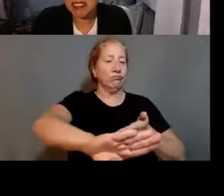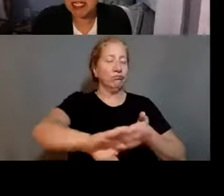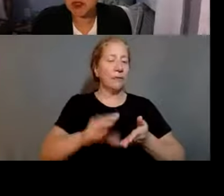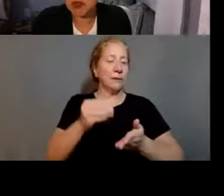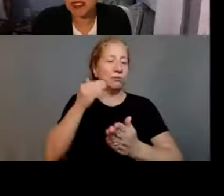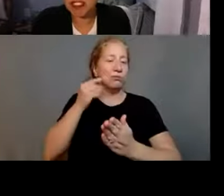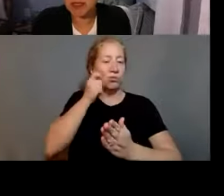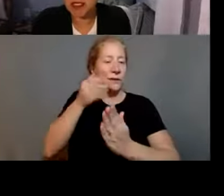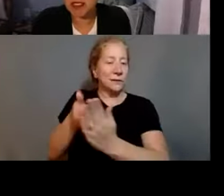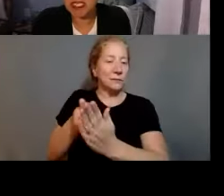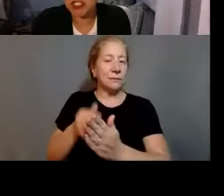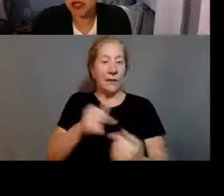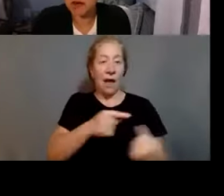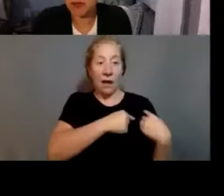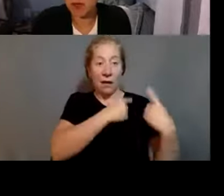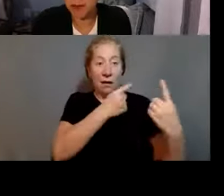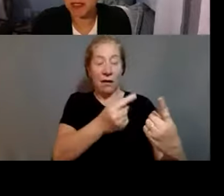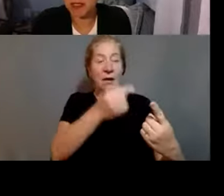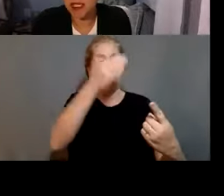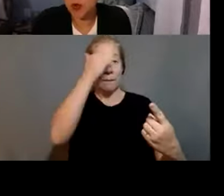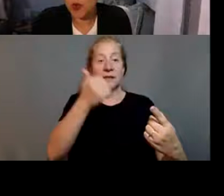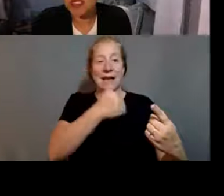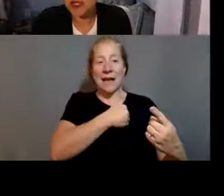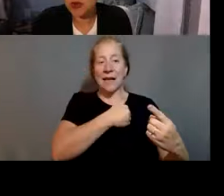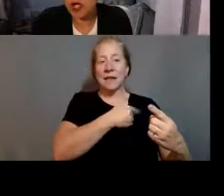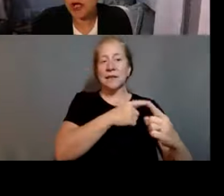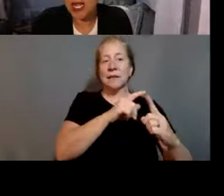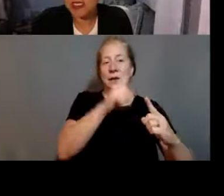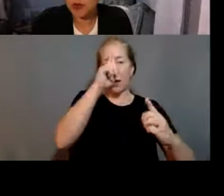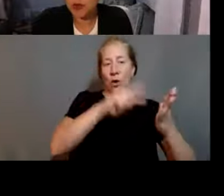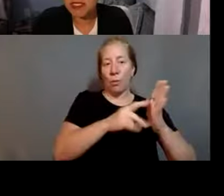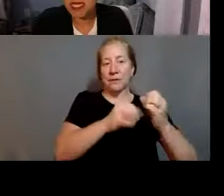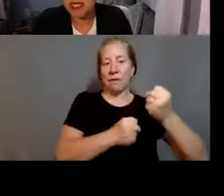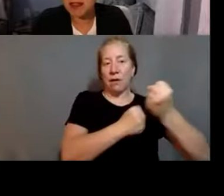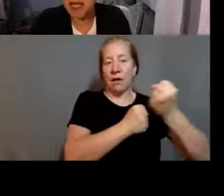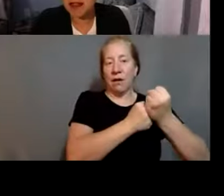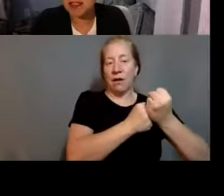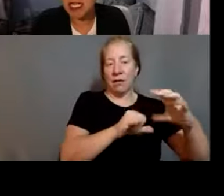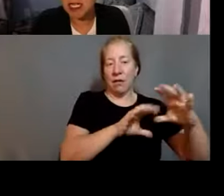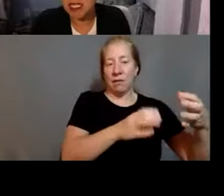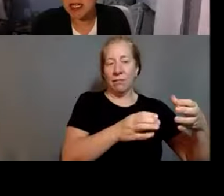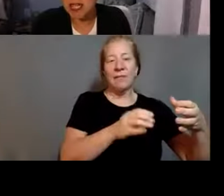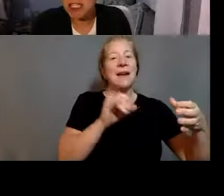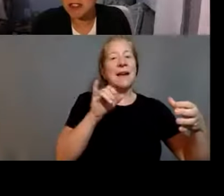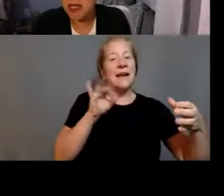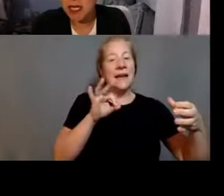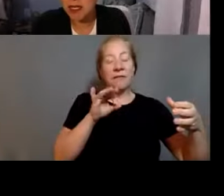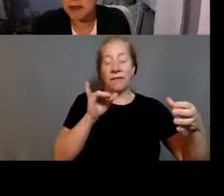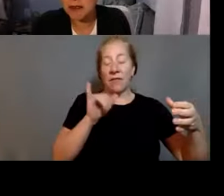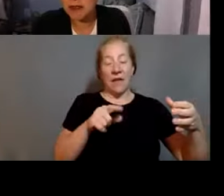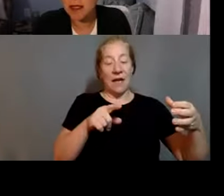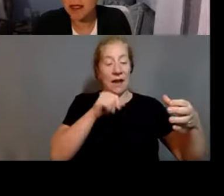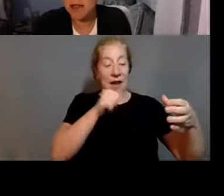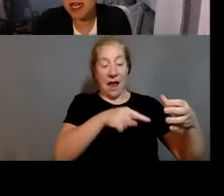it continues to exist because it serves a purpose. Once it no longer has a purpose that it's